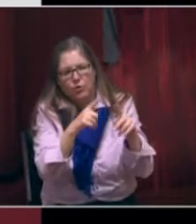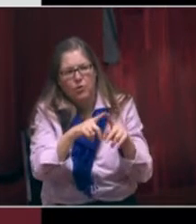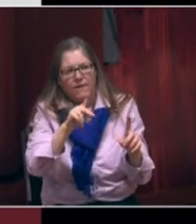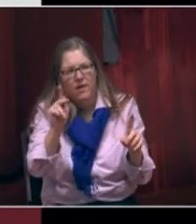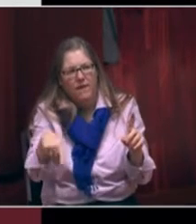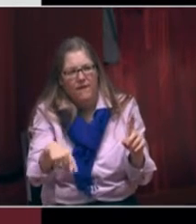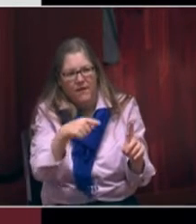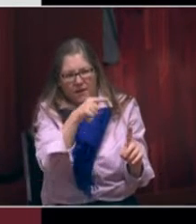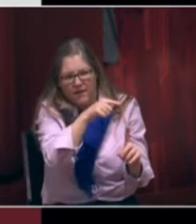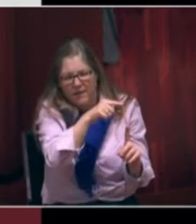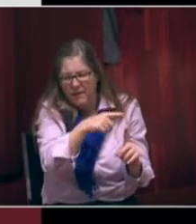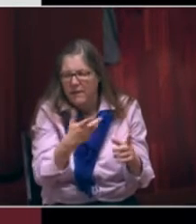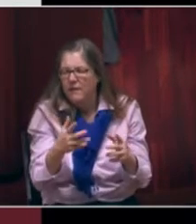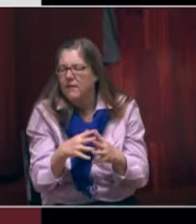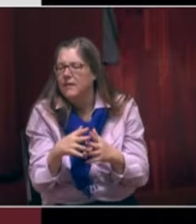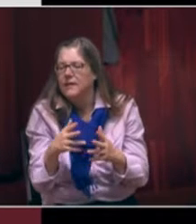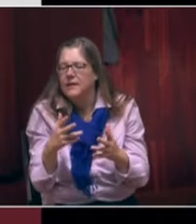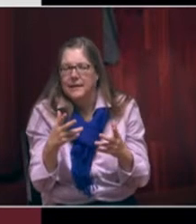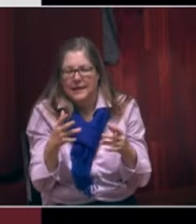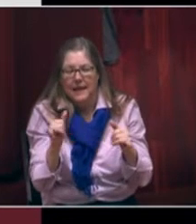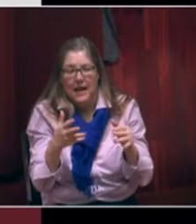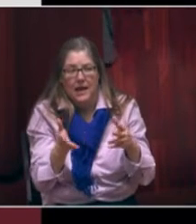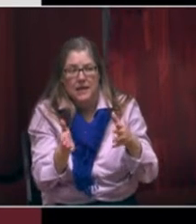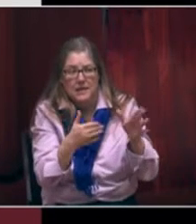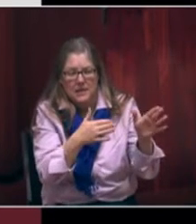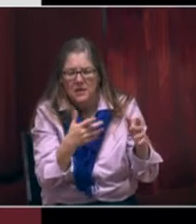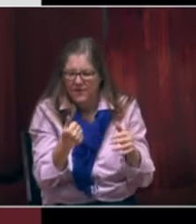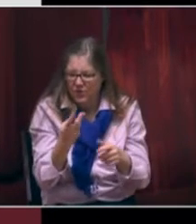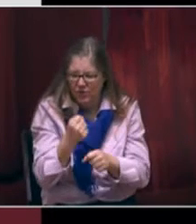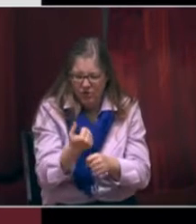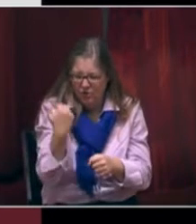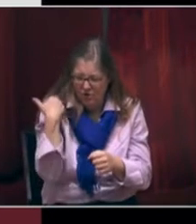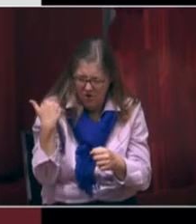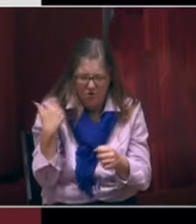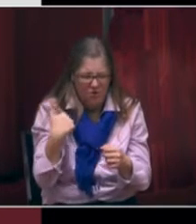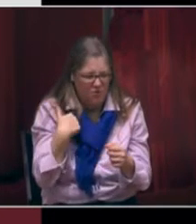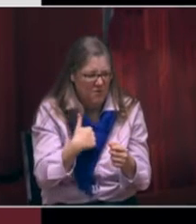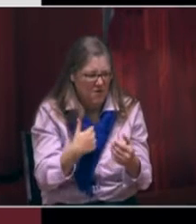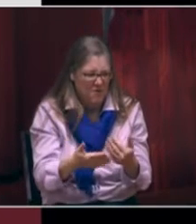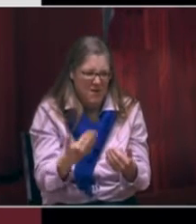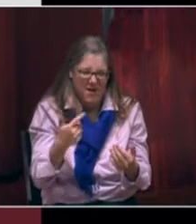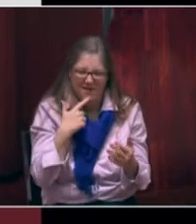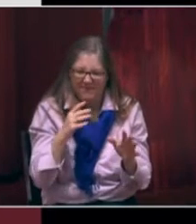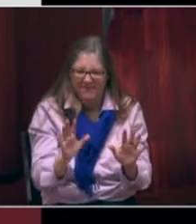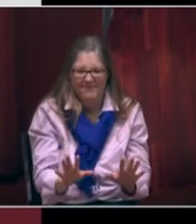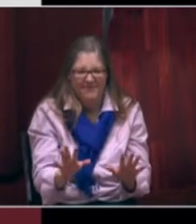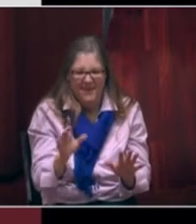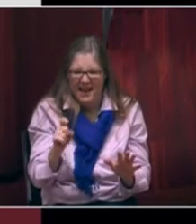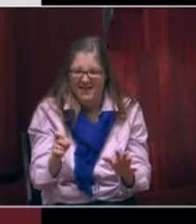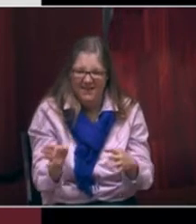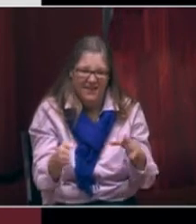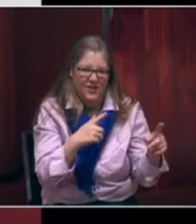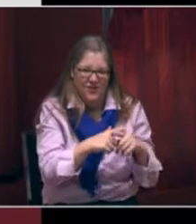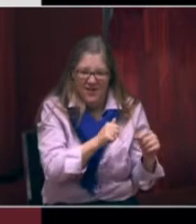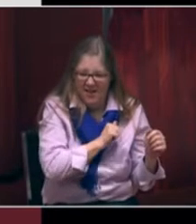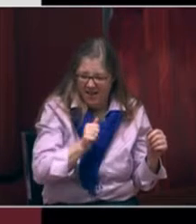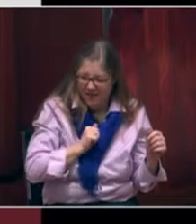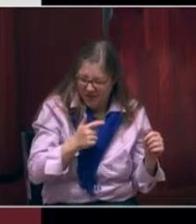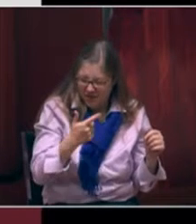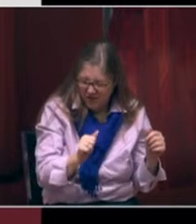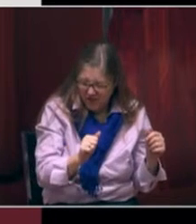Center. We bought ourselves some more time a couple years ago. We came very close to saying, hey, we have to start diverting to Atlanta,